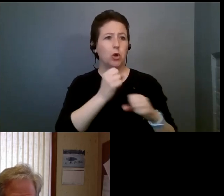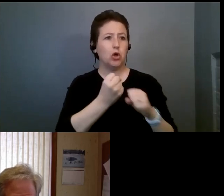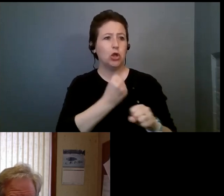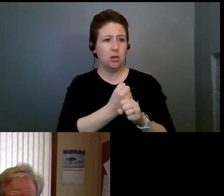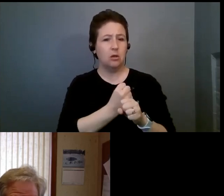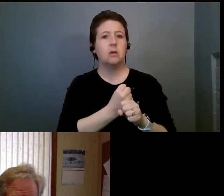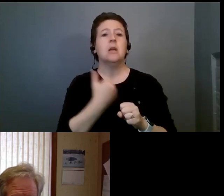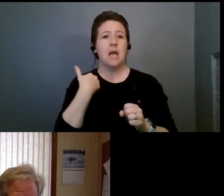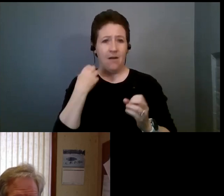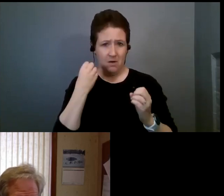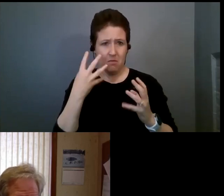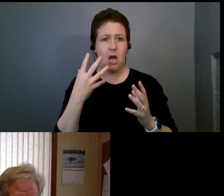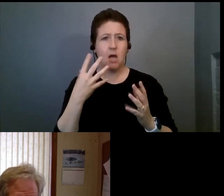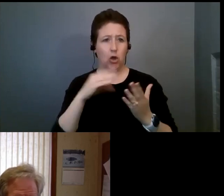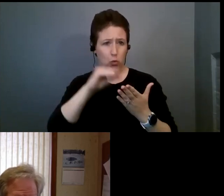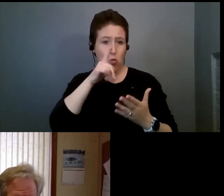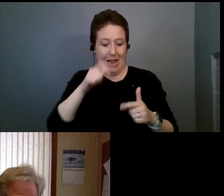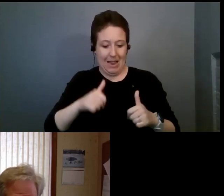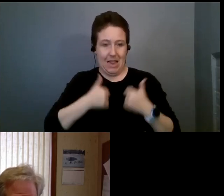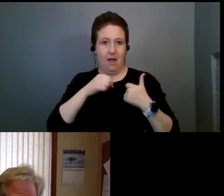have a lot of commuter students who are in fact